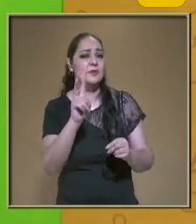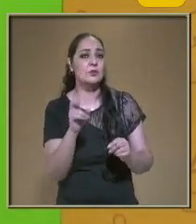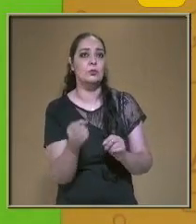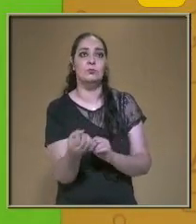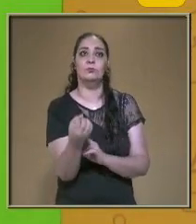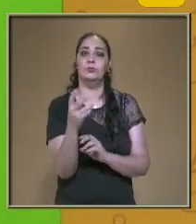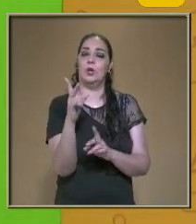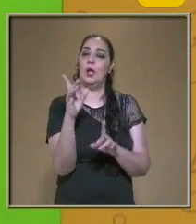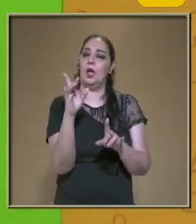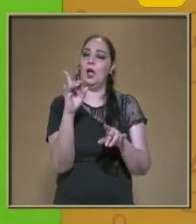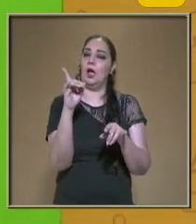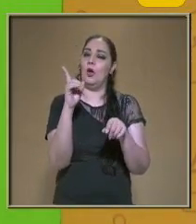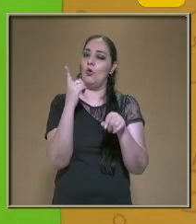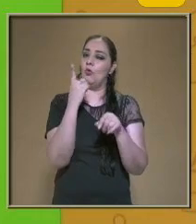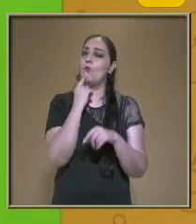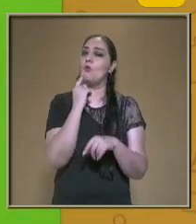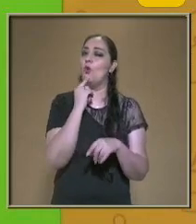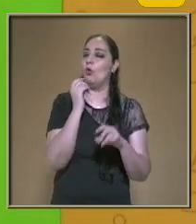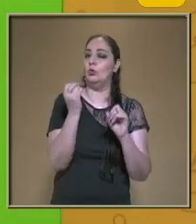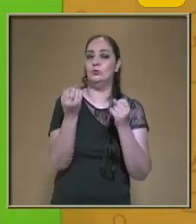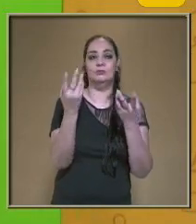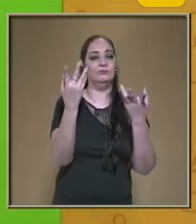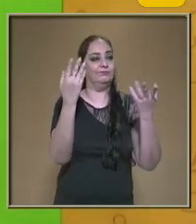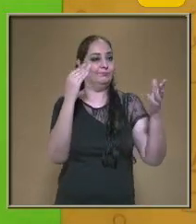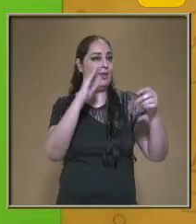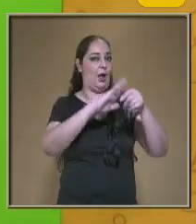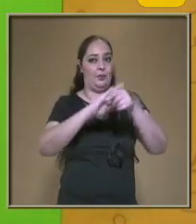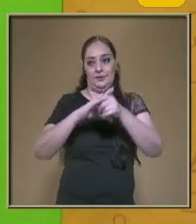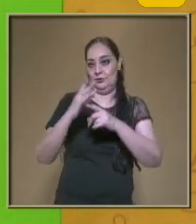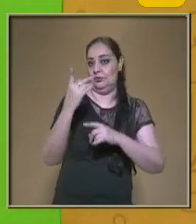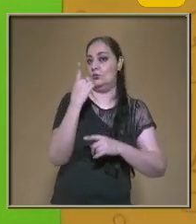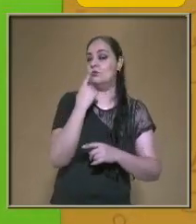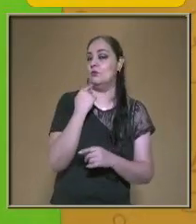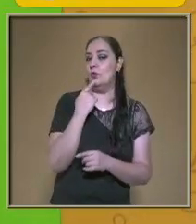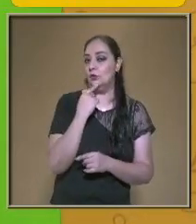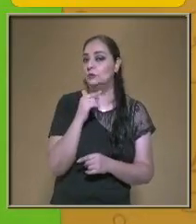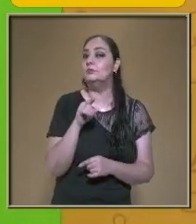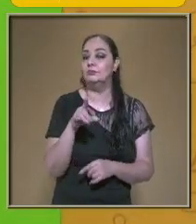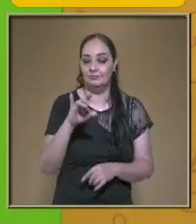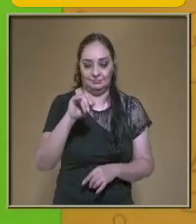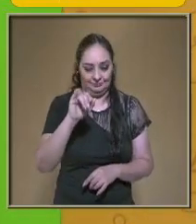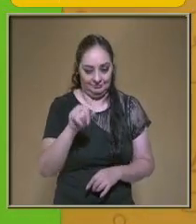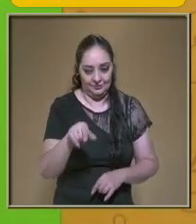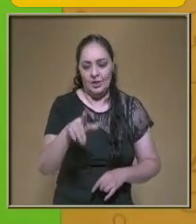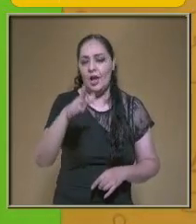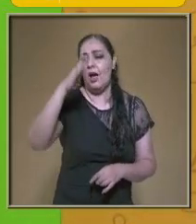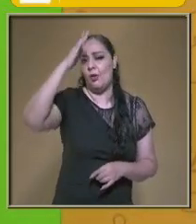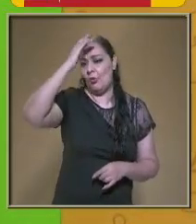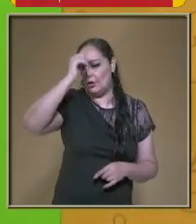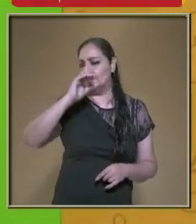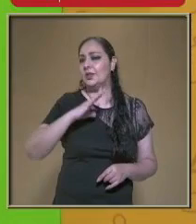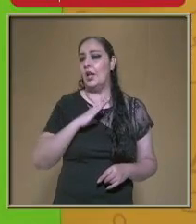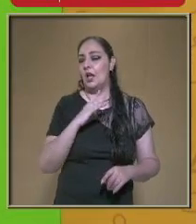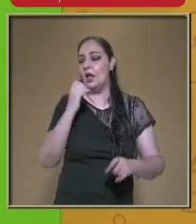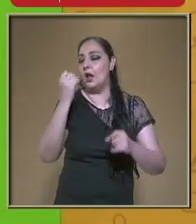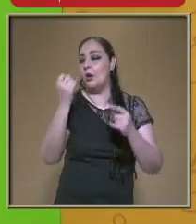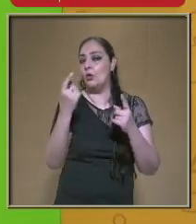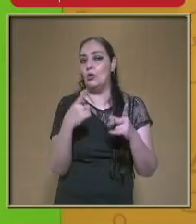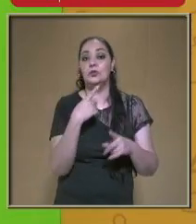red indications? Yes, okay? And you can remember that some indications